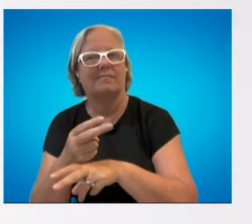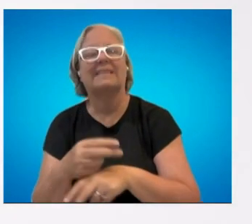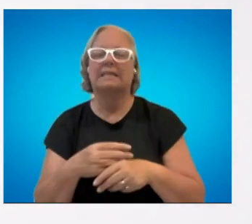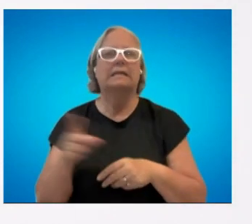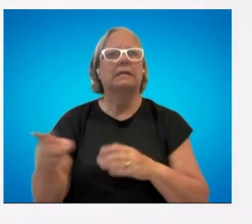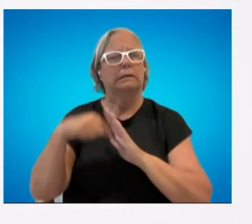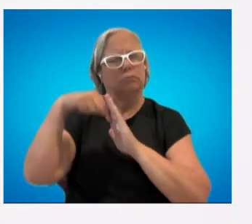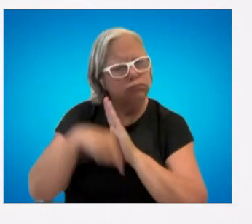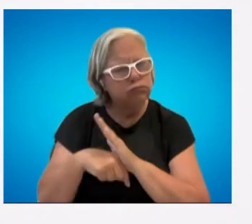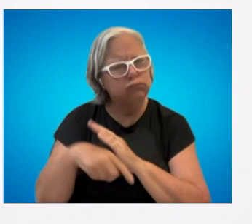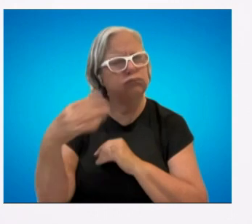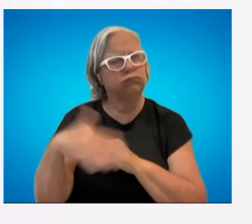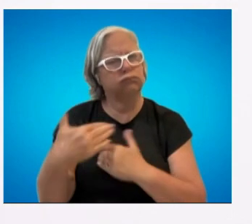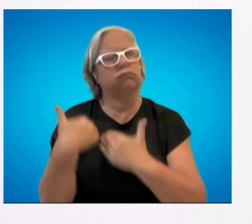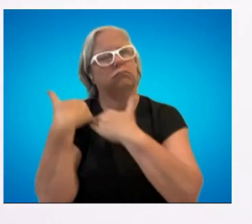time.